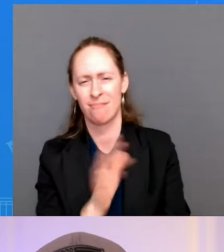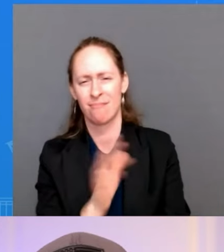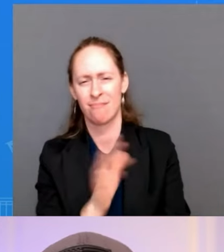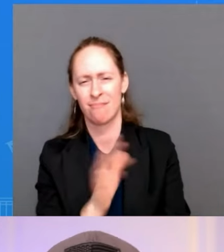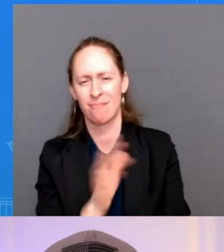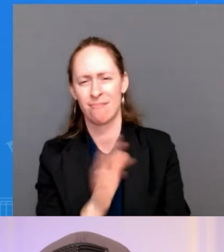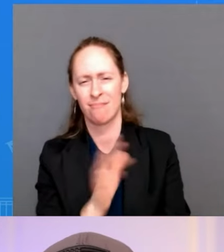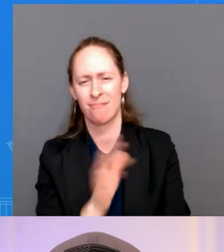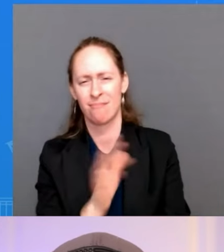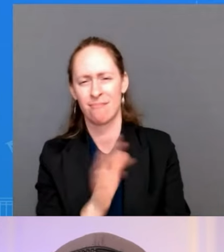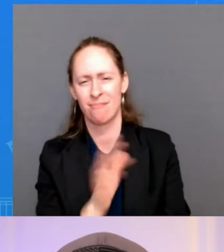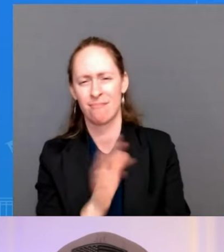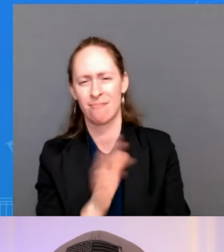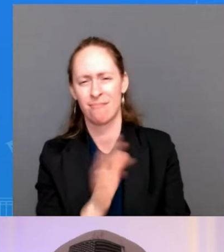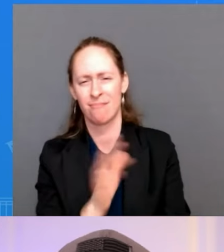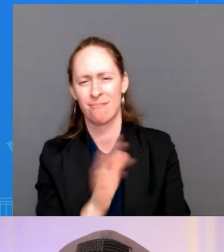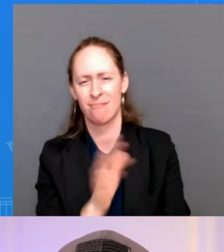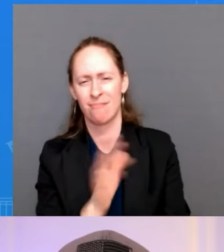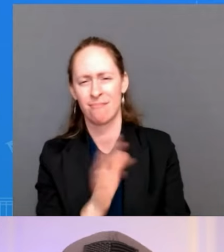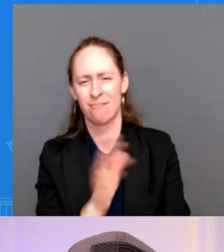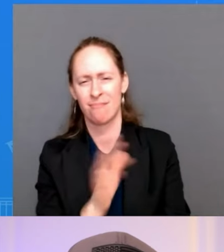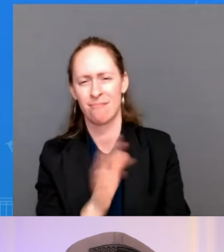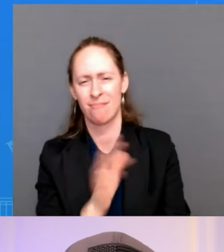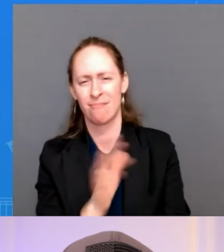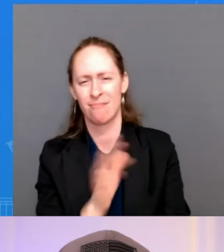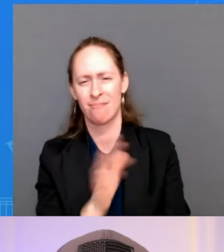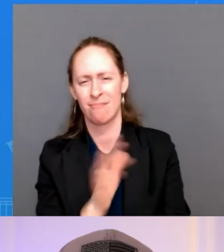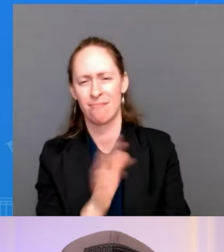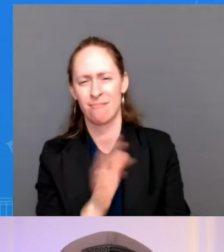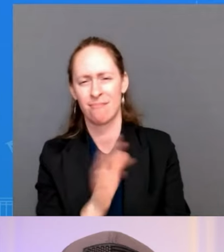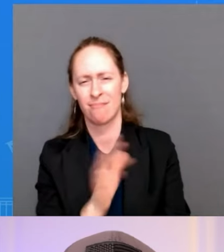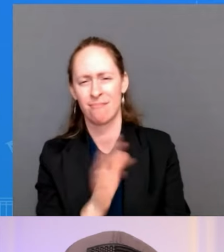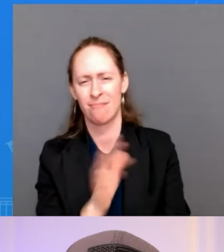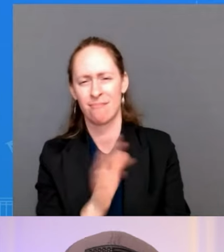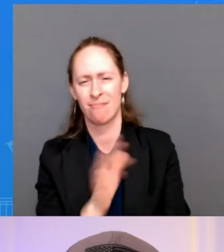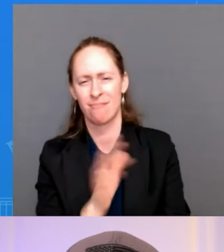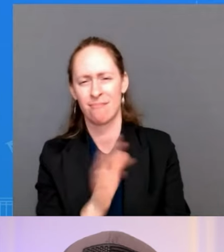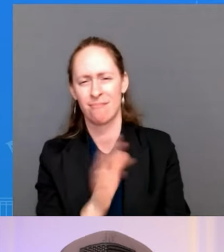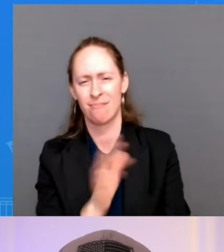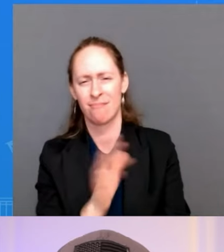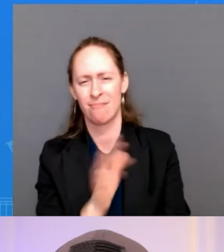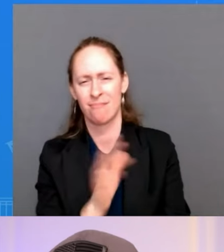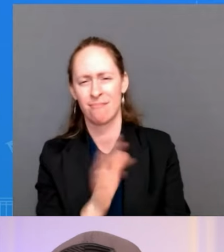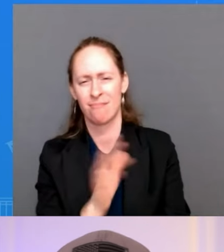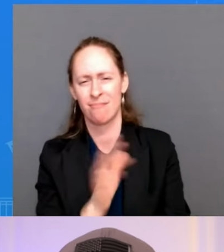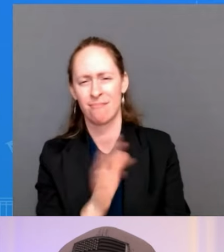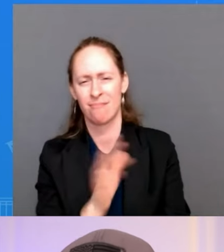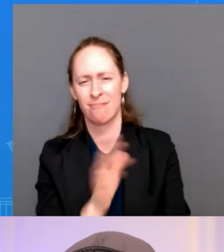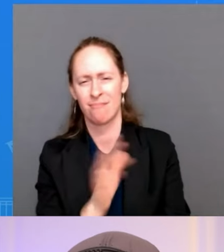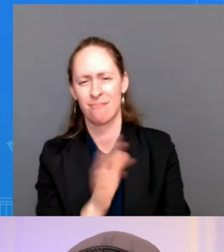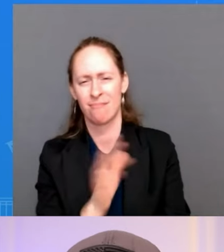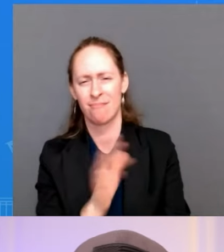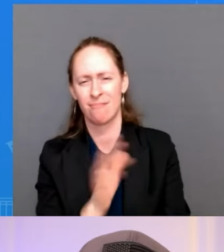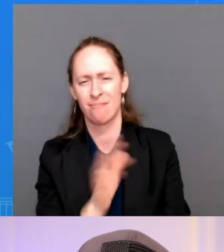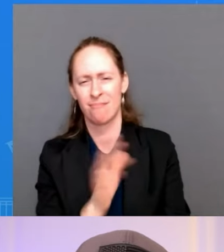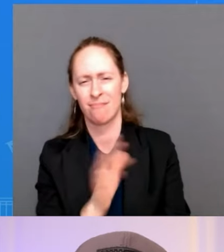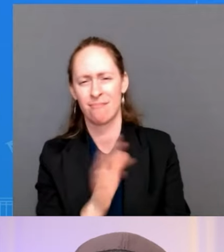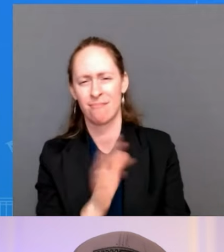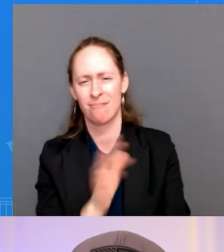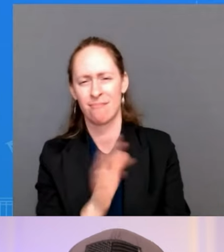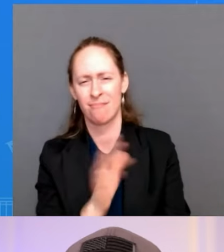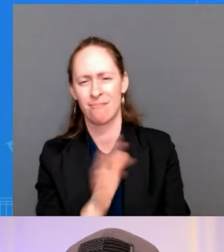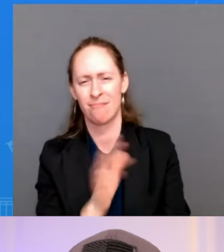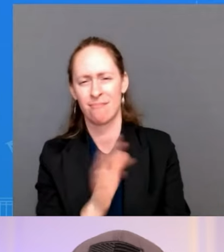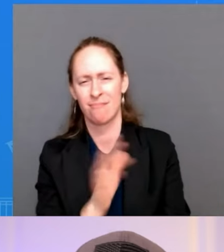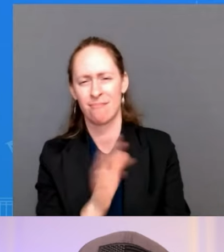middle Democrat doesn't mean the guy's right all the time. Doesn't mean he doesn't have his own issues that he wants to throw in there. Doesn't mean he doesn't have his own agenda, which Bernie Sanders